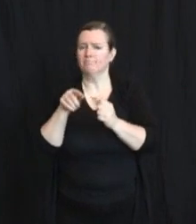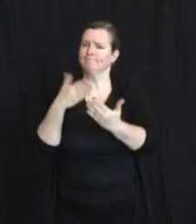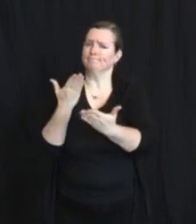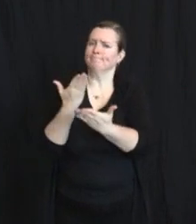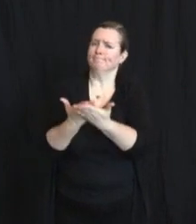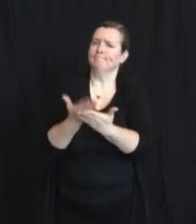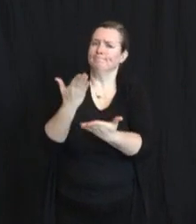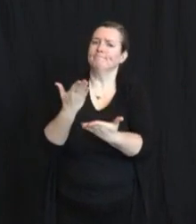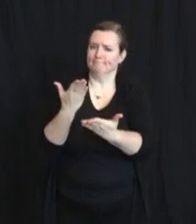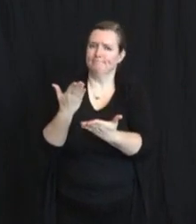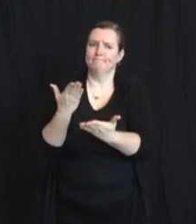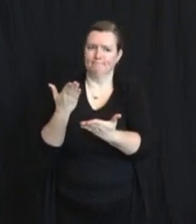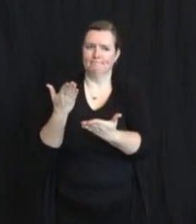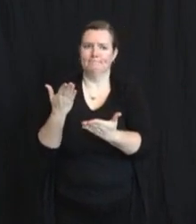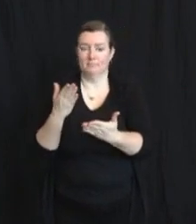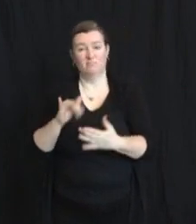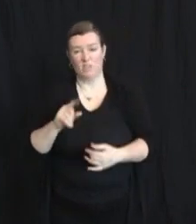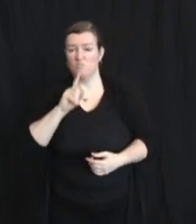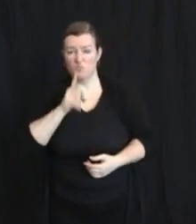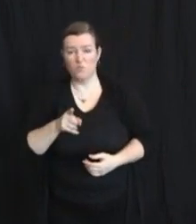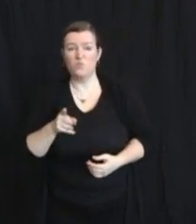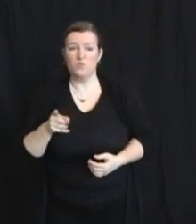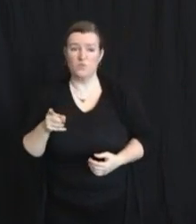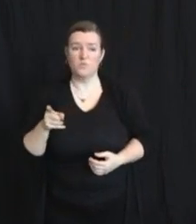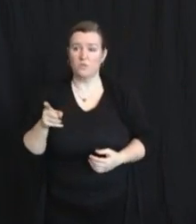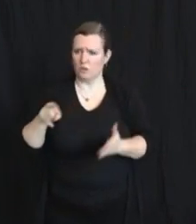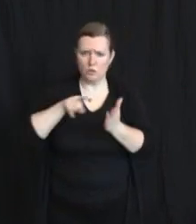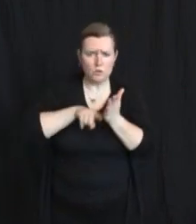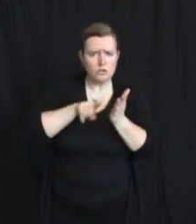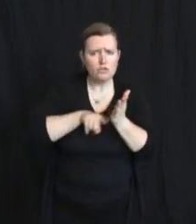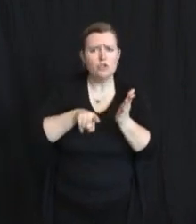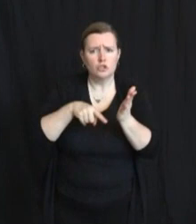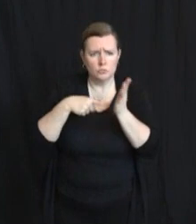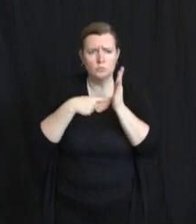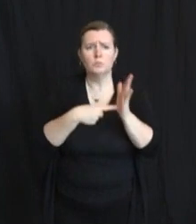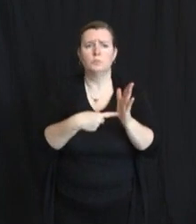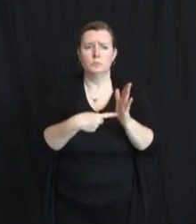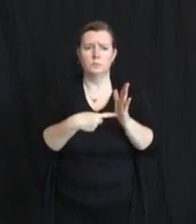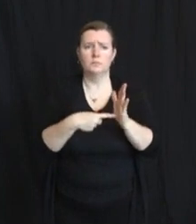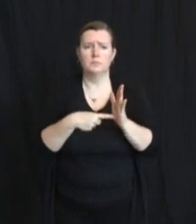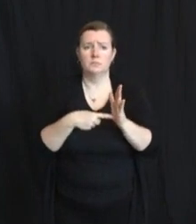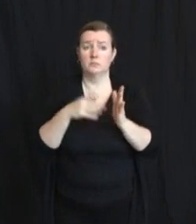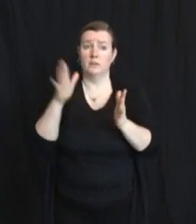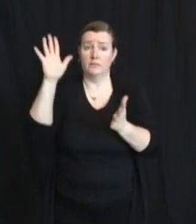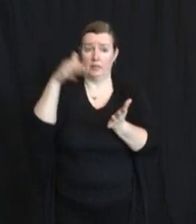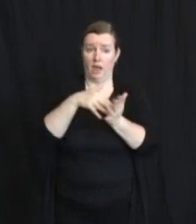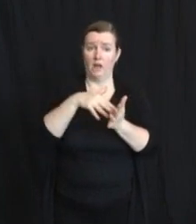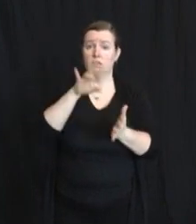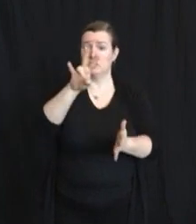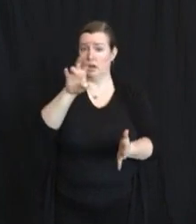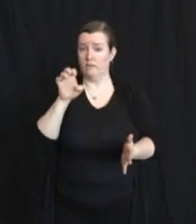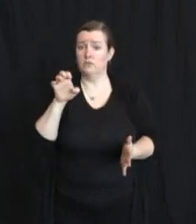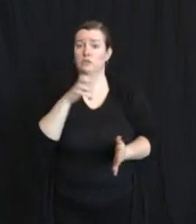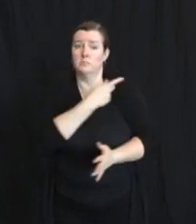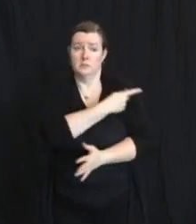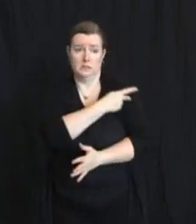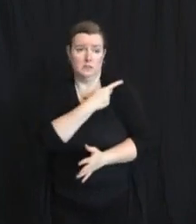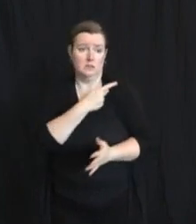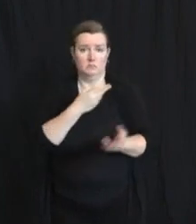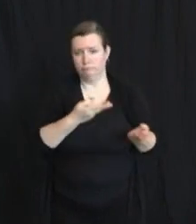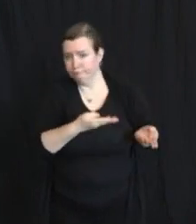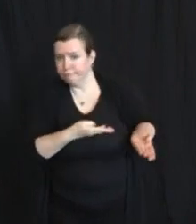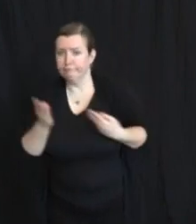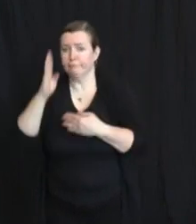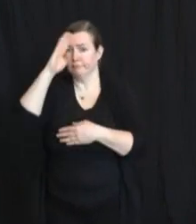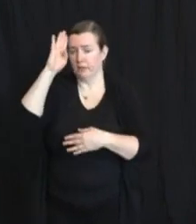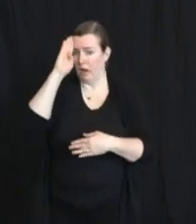elevated risk. The study examined 5,700 patients hospitalized with